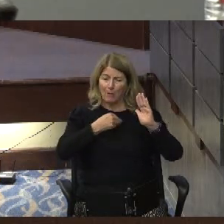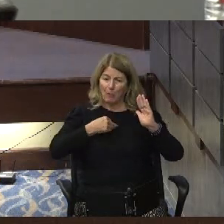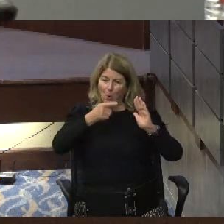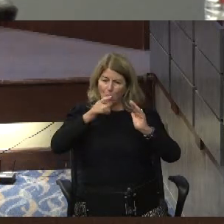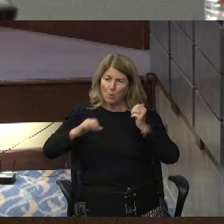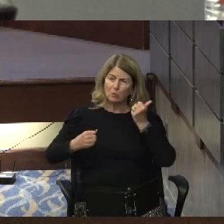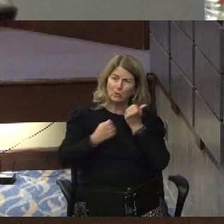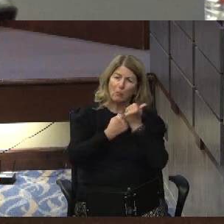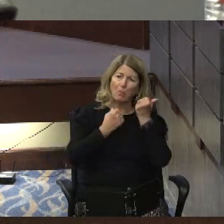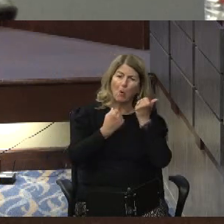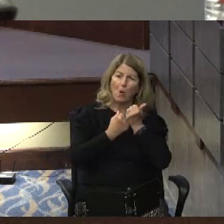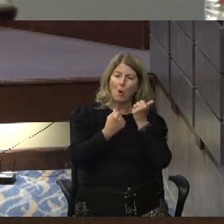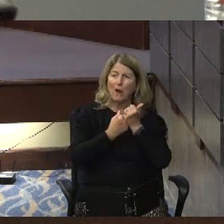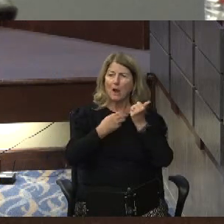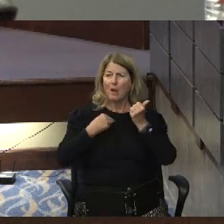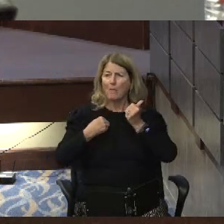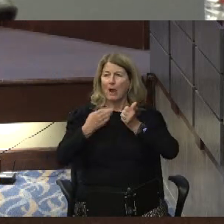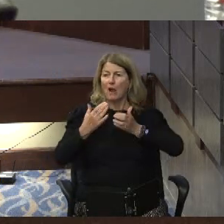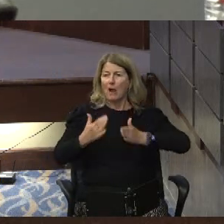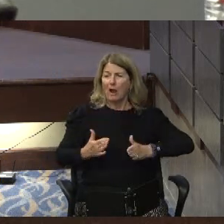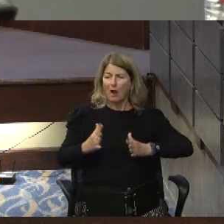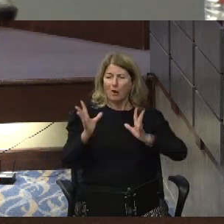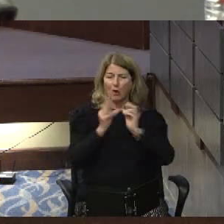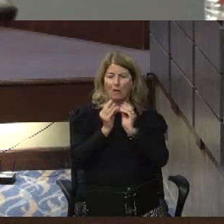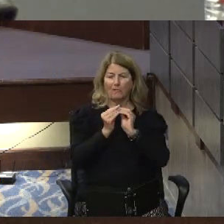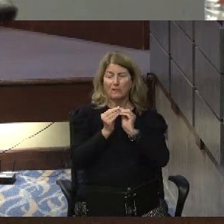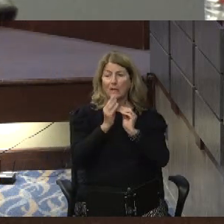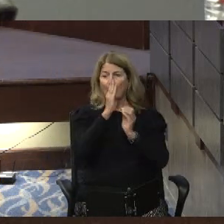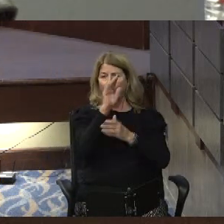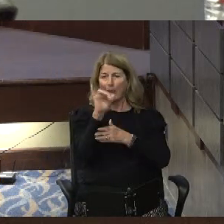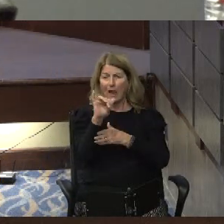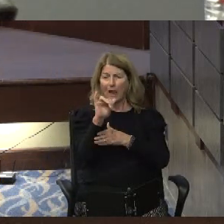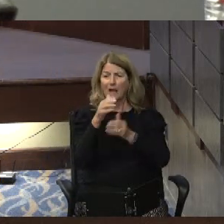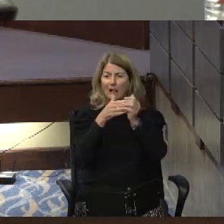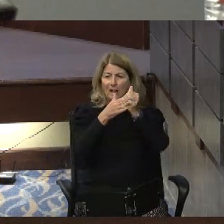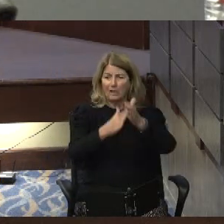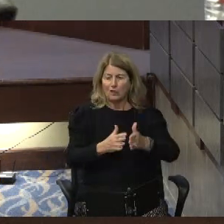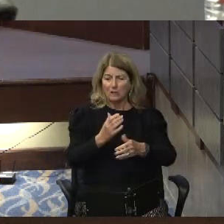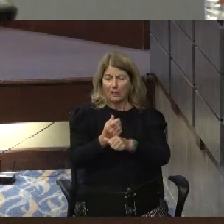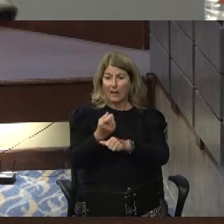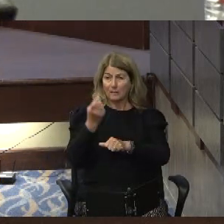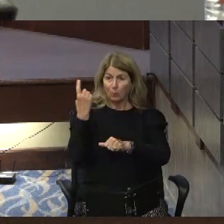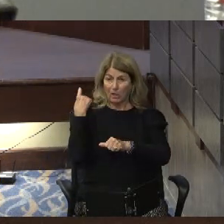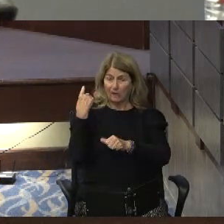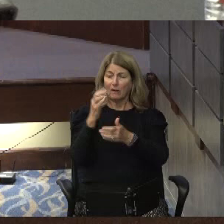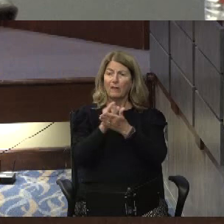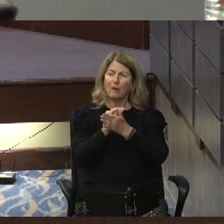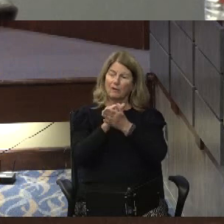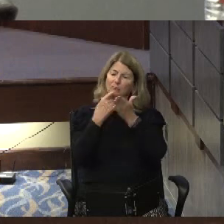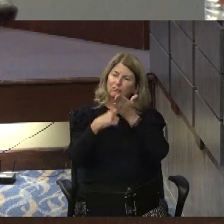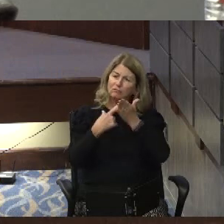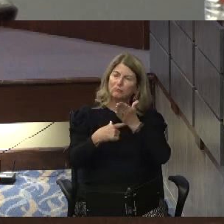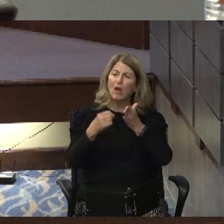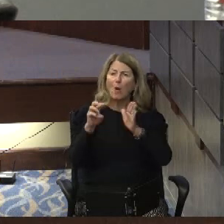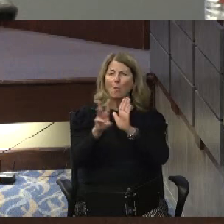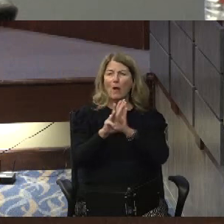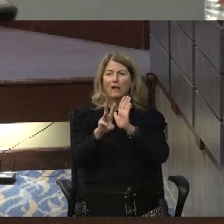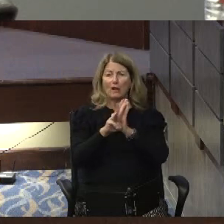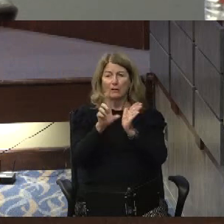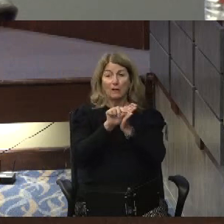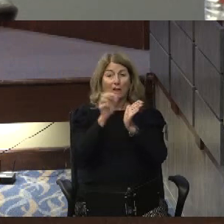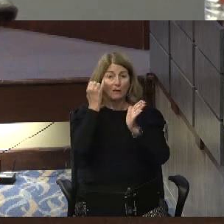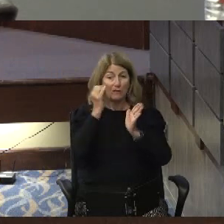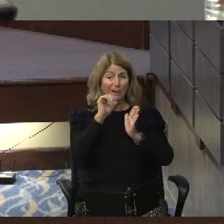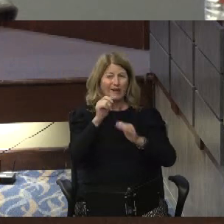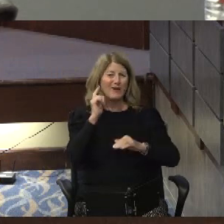the mayor's conference with faith leaders last week. And that was well covered by the Waco Tribune, and if you didn't hear about it, you can go back and read